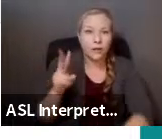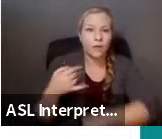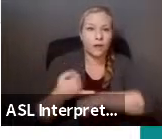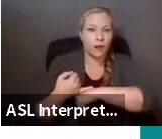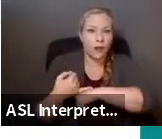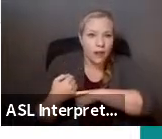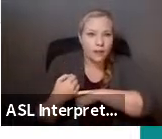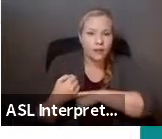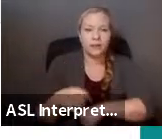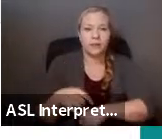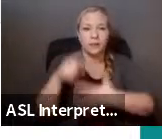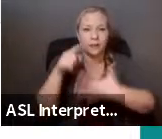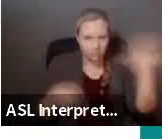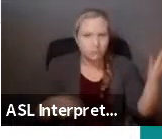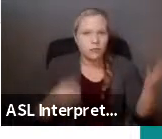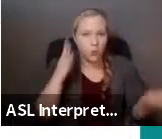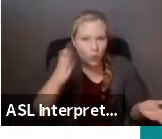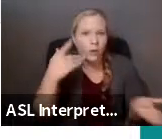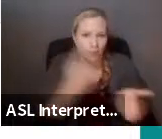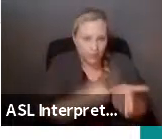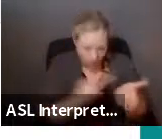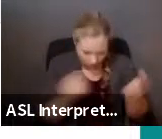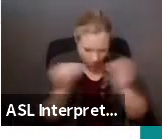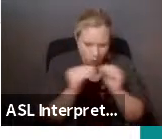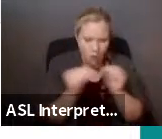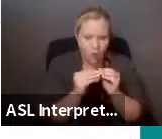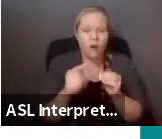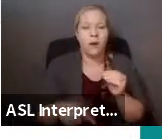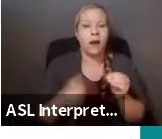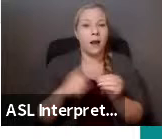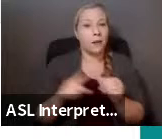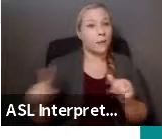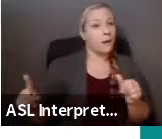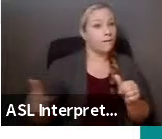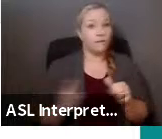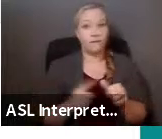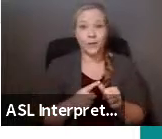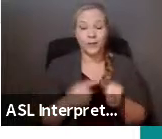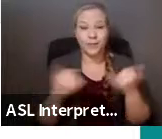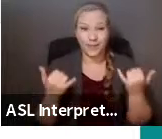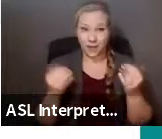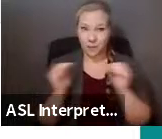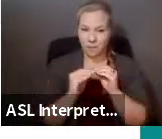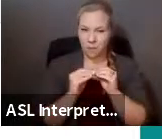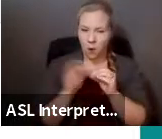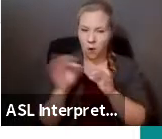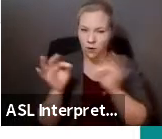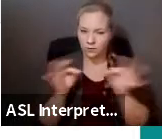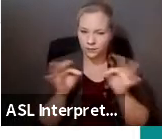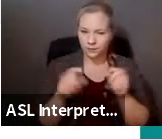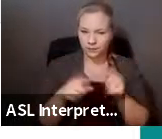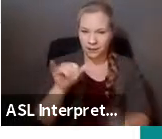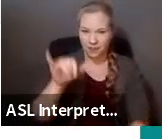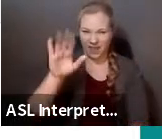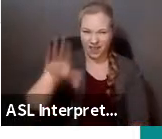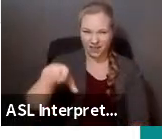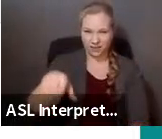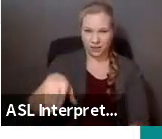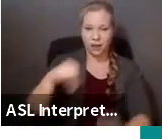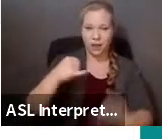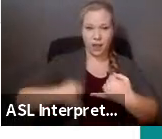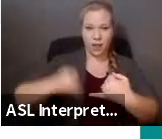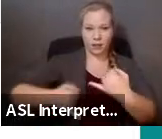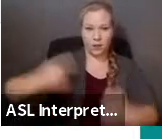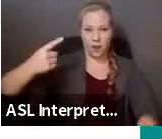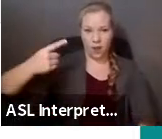about. But what I want to talk about first is go into a little bit more detail on this bottom bullet. You know, we've